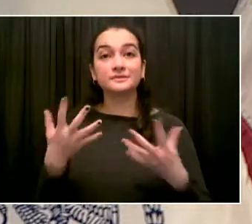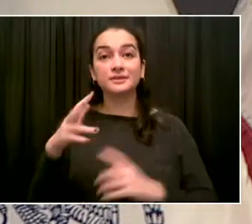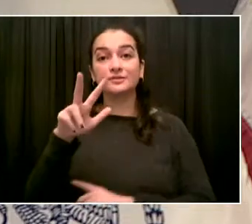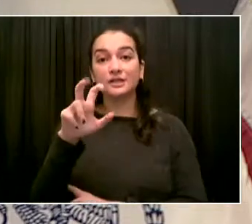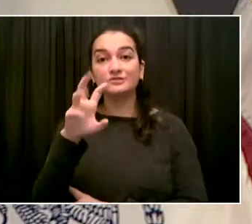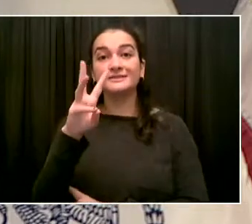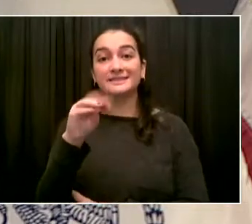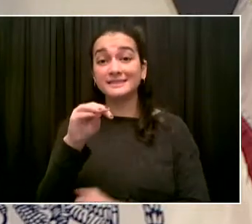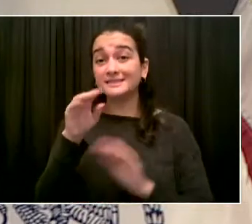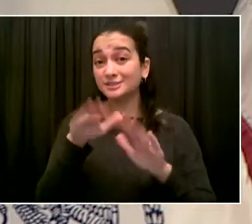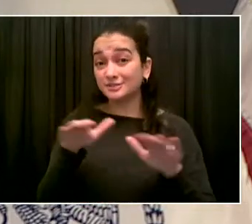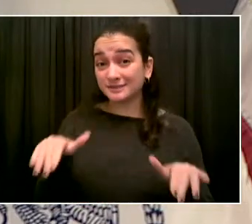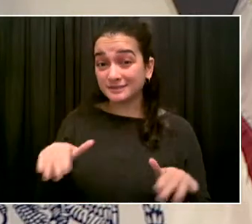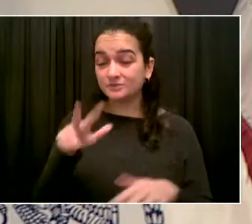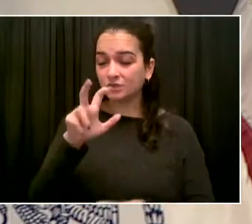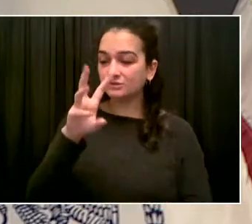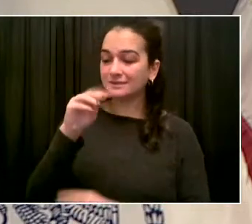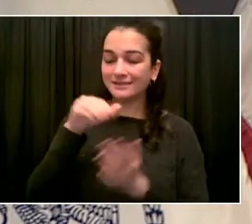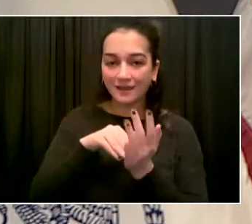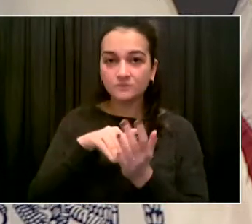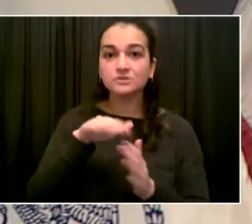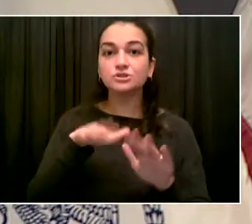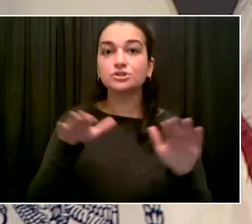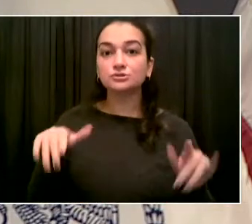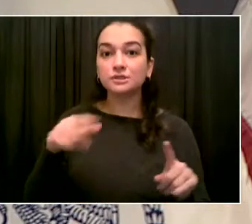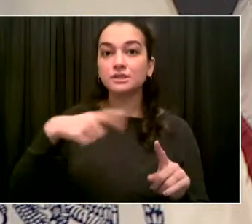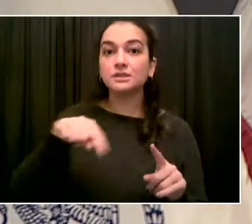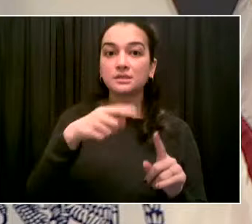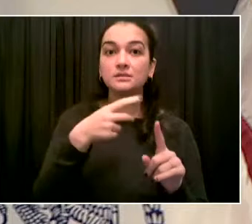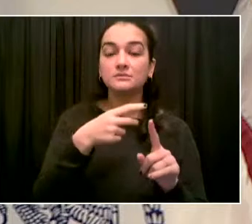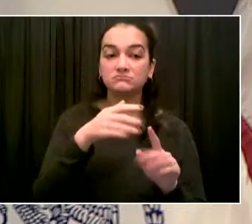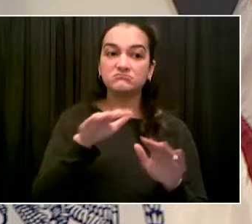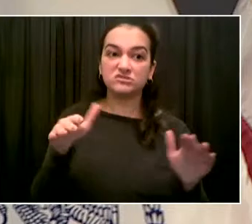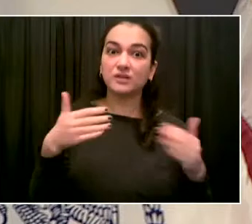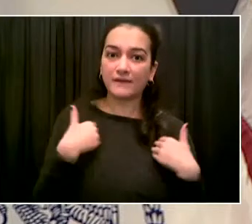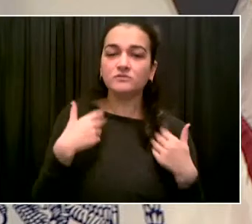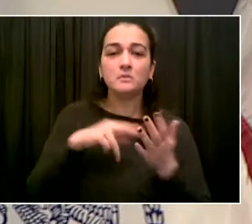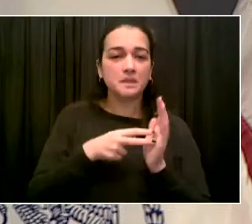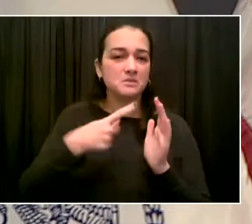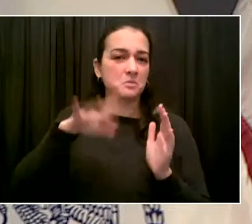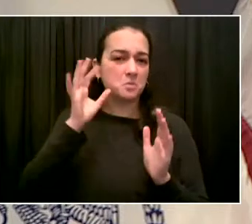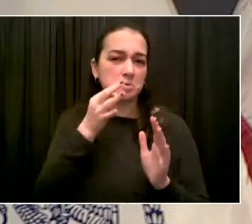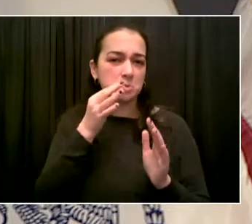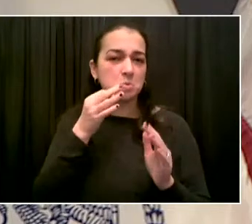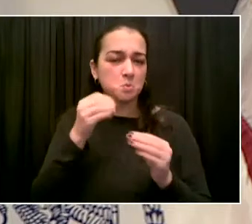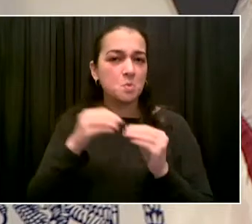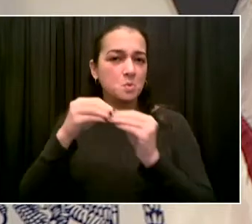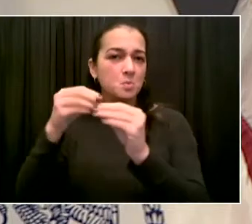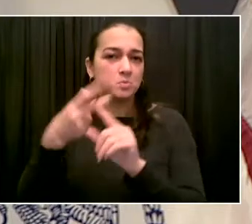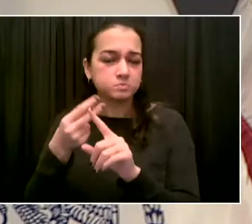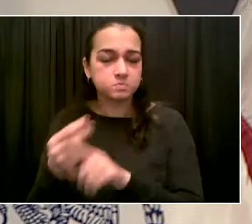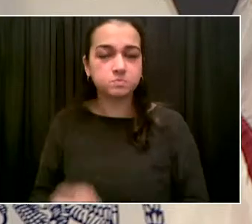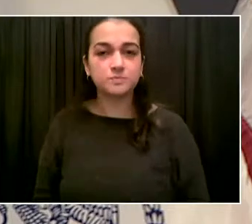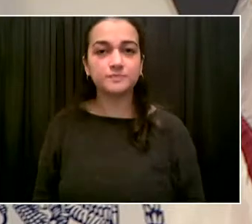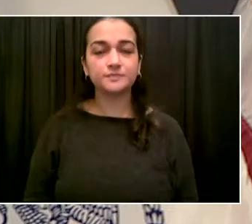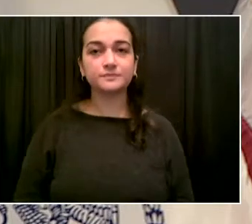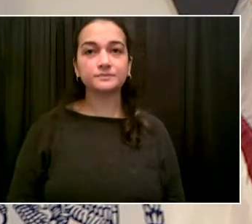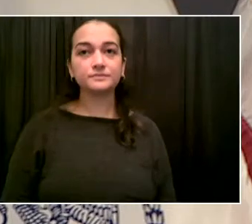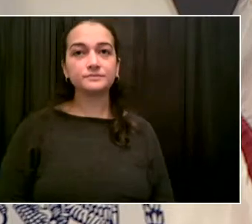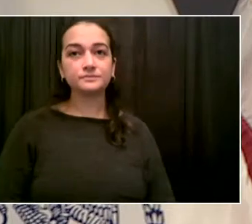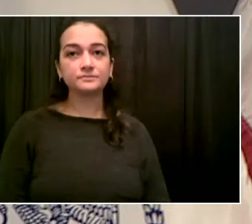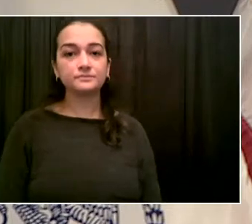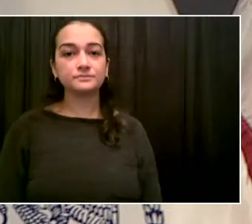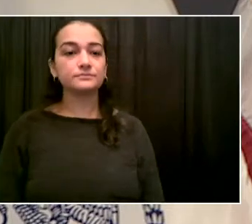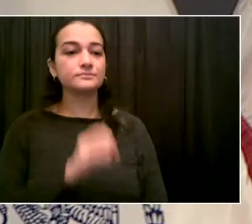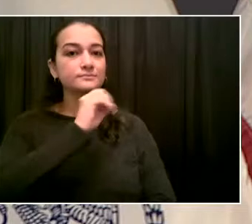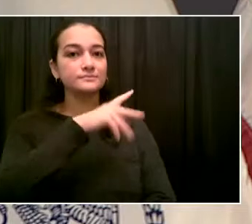Andrew. Mayor, I'm wondering, the city council continues to hold remote hearings. This news conference that we're doing right now